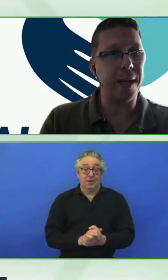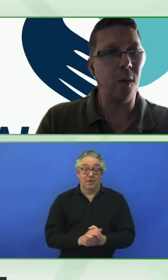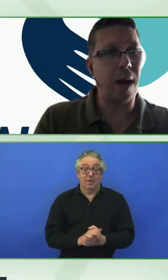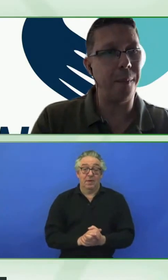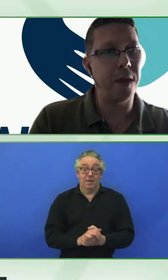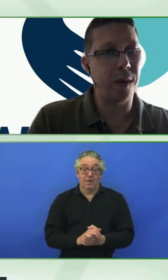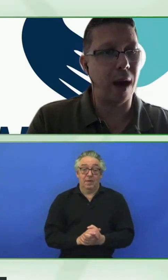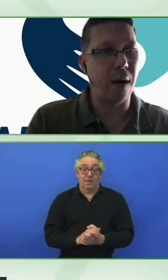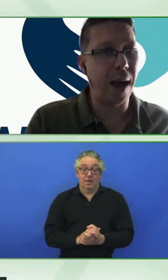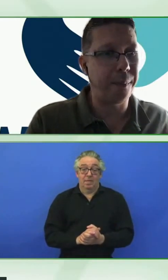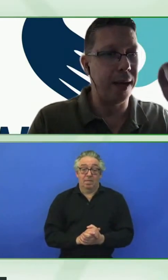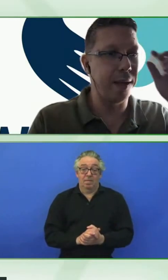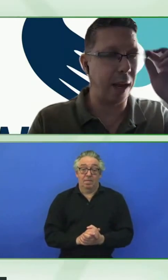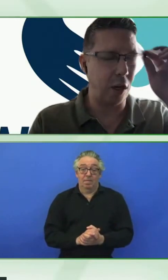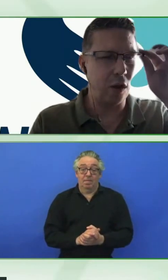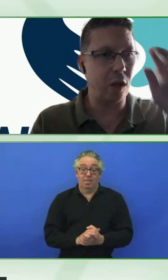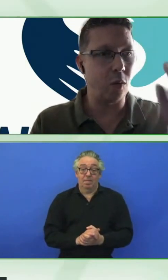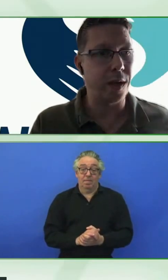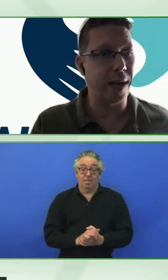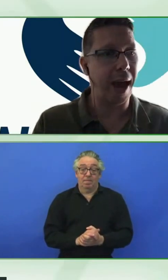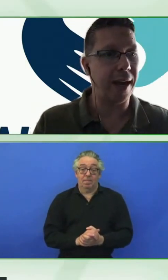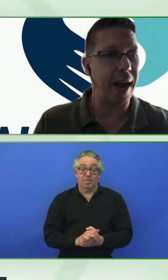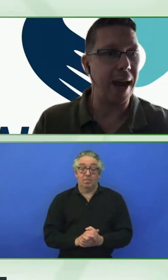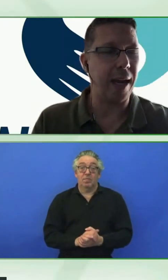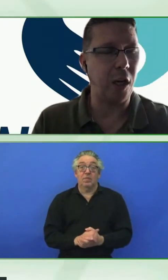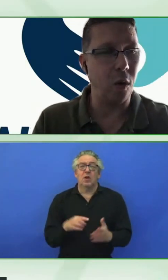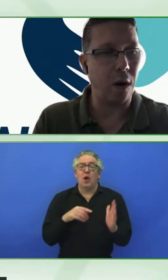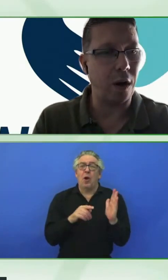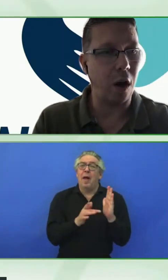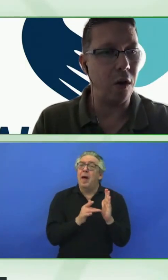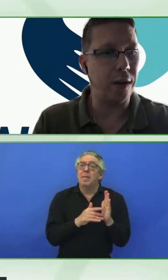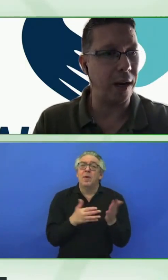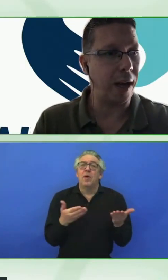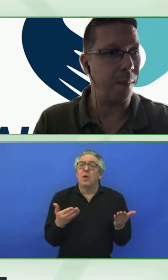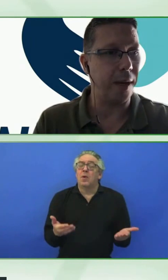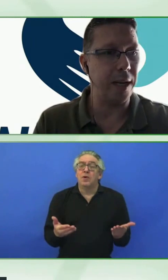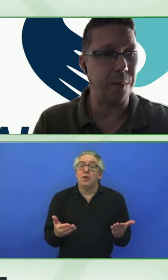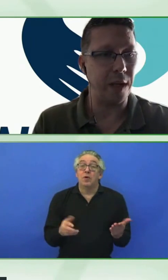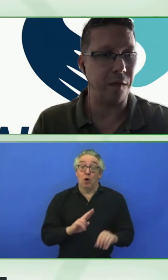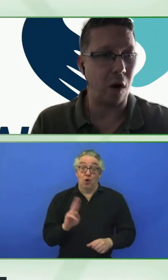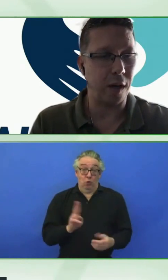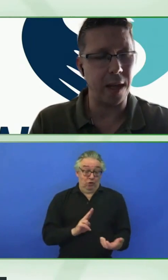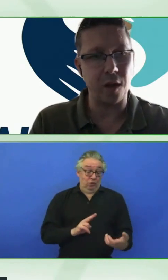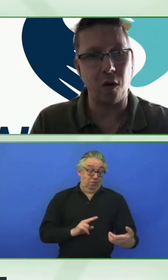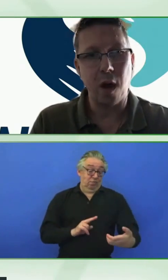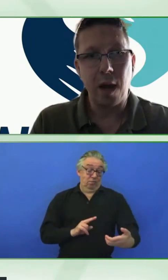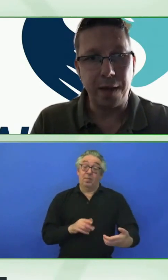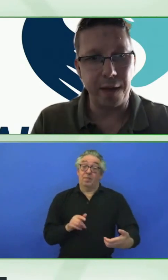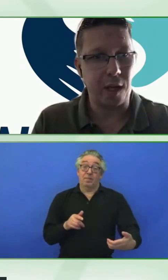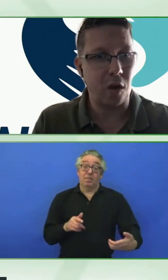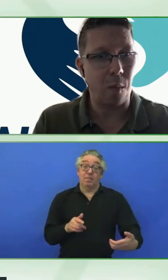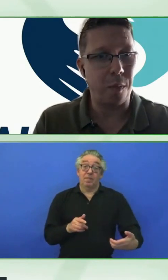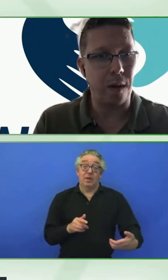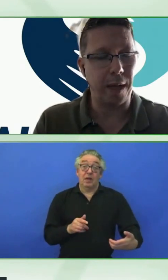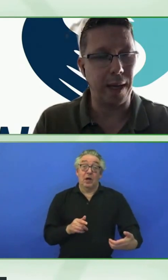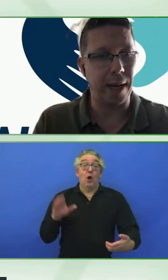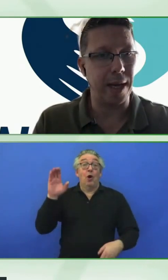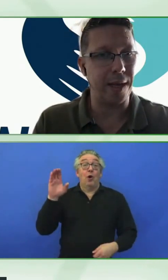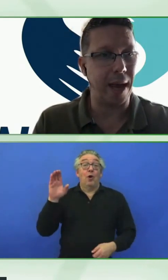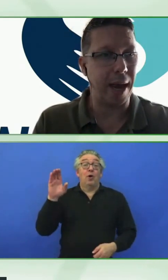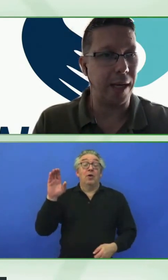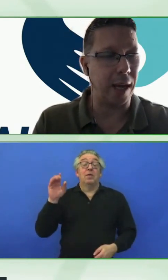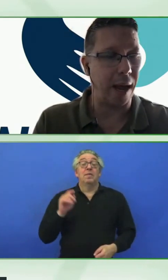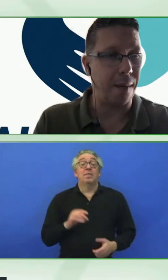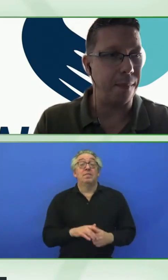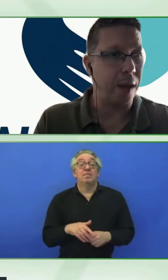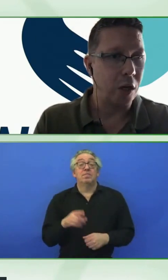So basically what happens with our app is that users will scan a QR code that accompanies a piece of content. So in this example, it